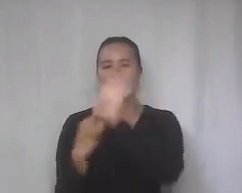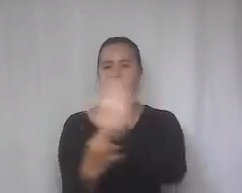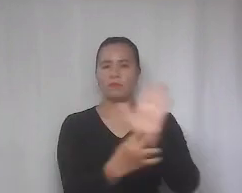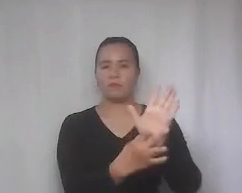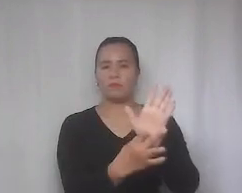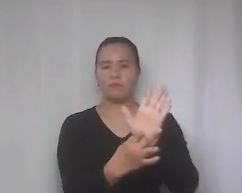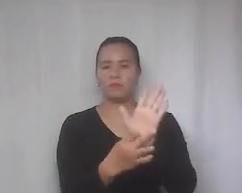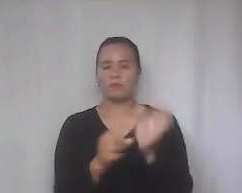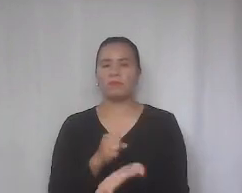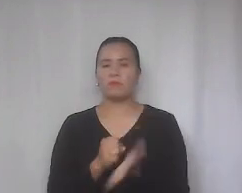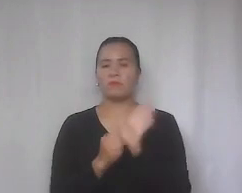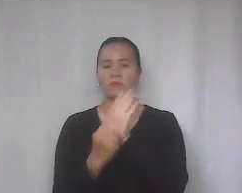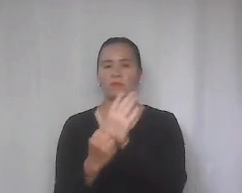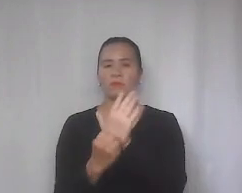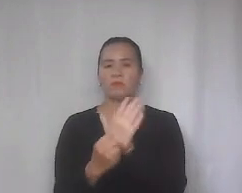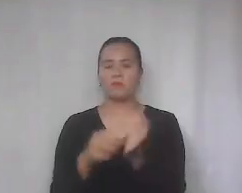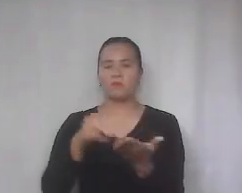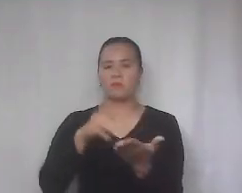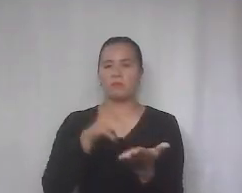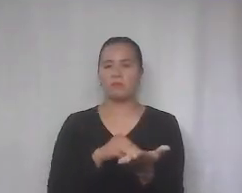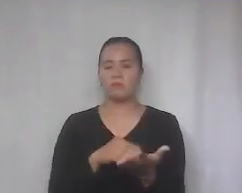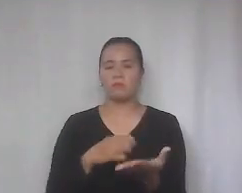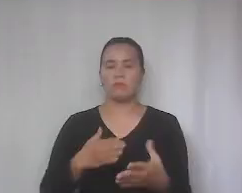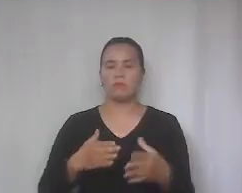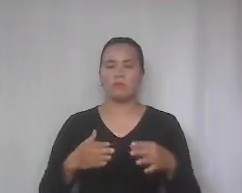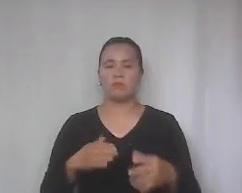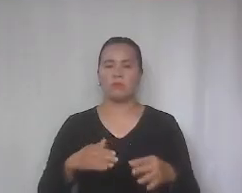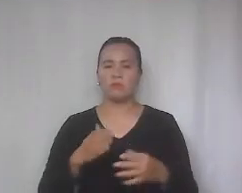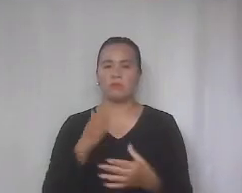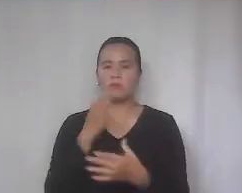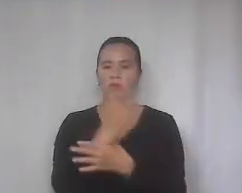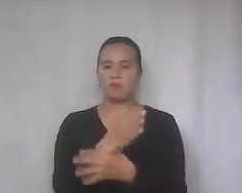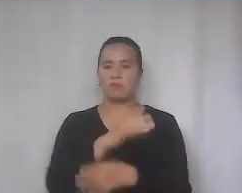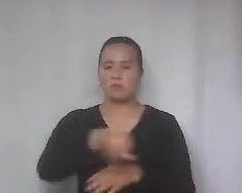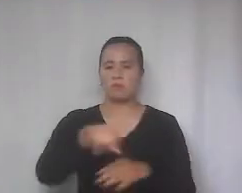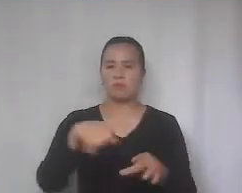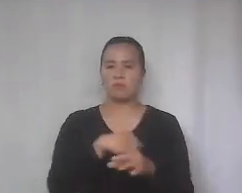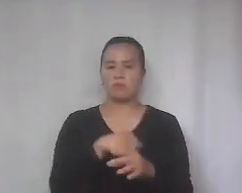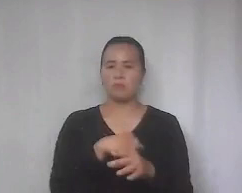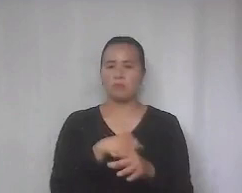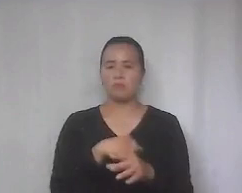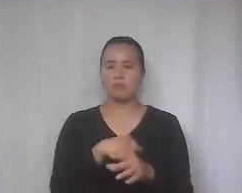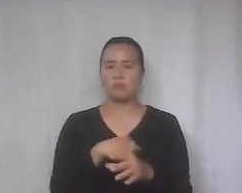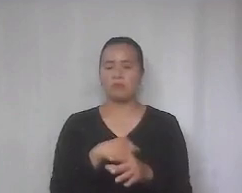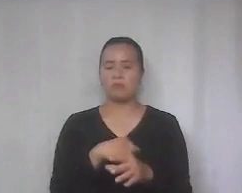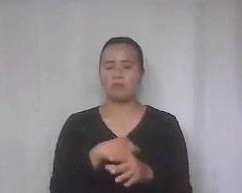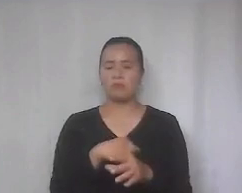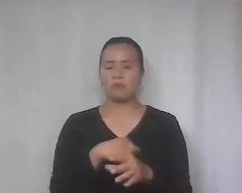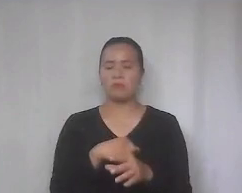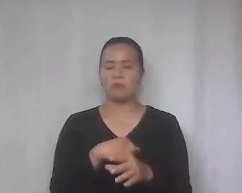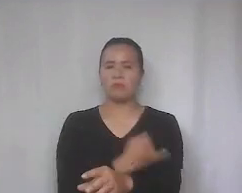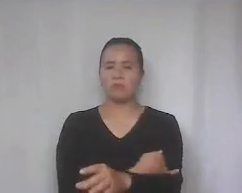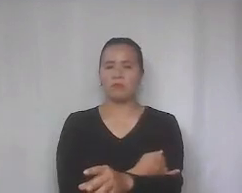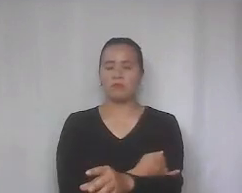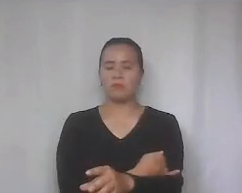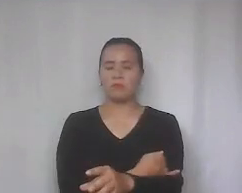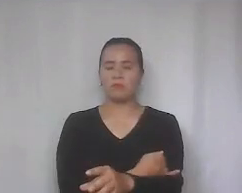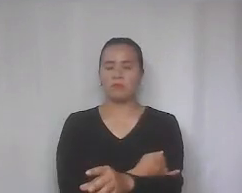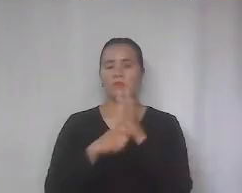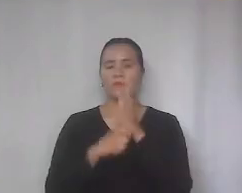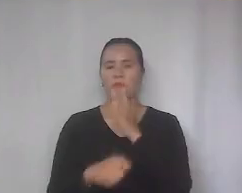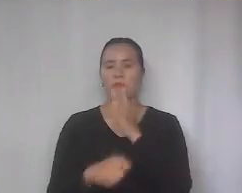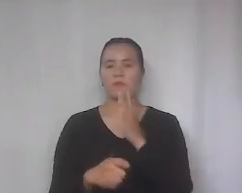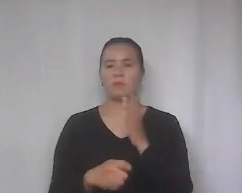send accessible, inclusive communications. More opportunities for improving digital skills and learning are available than ever